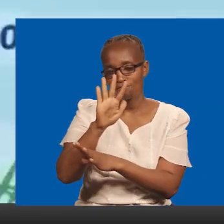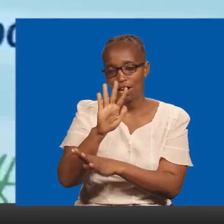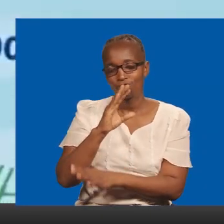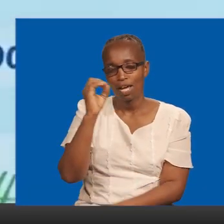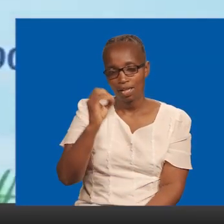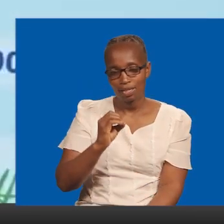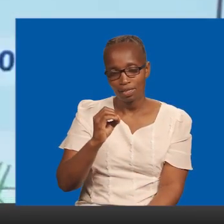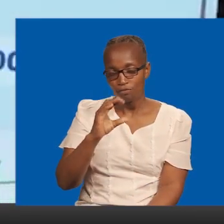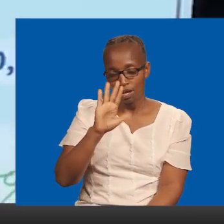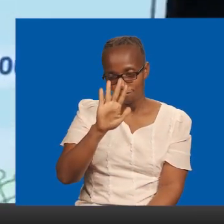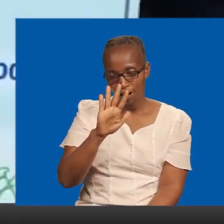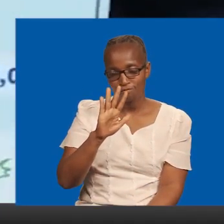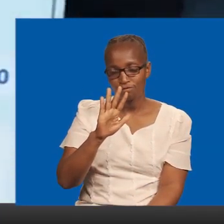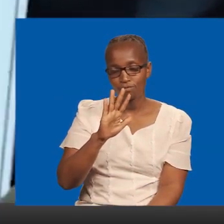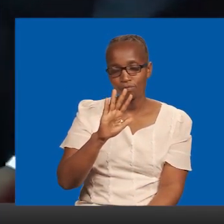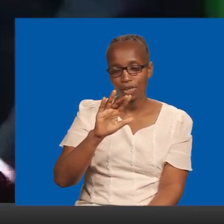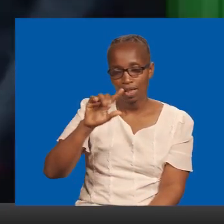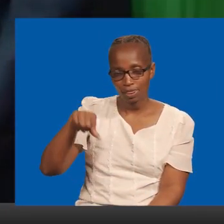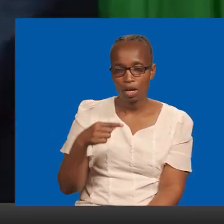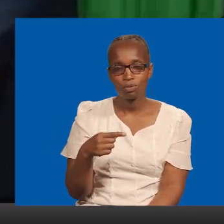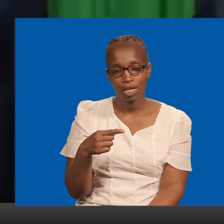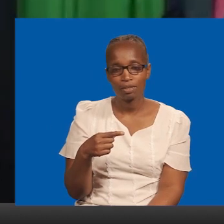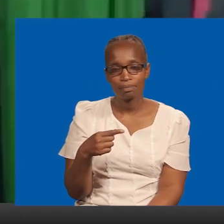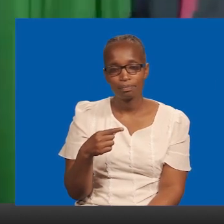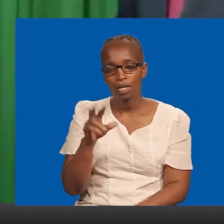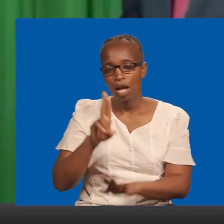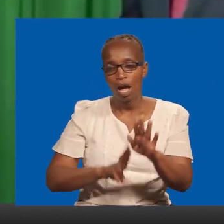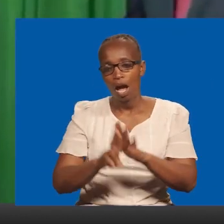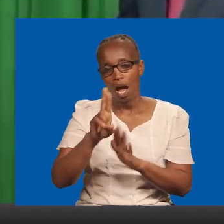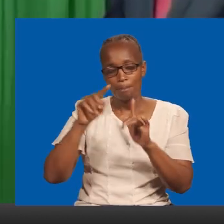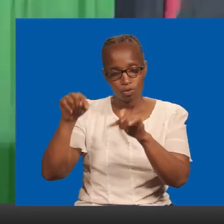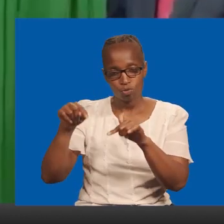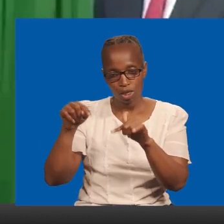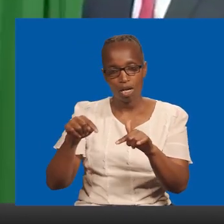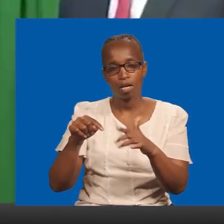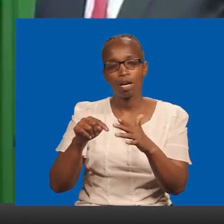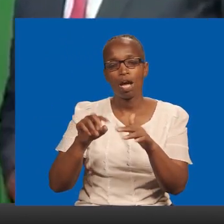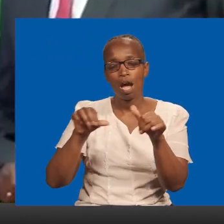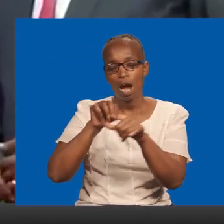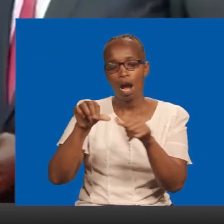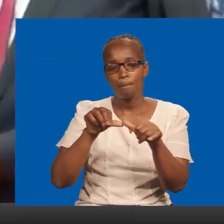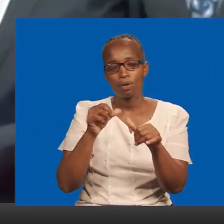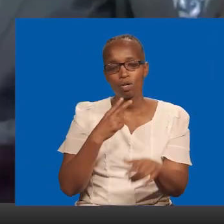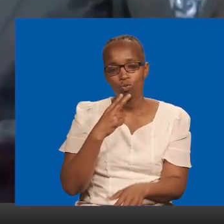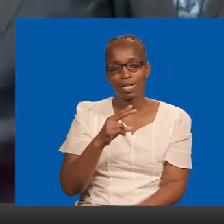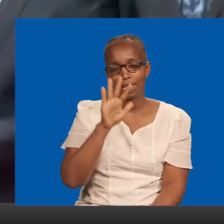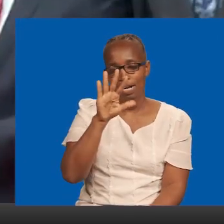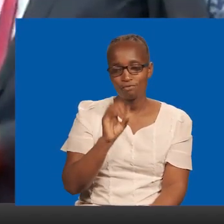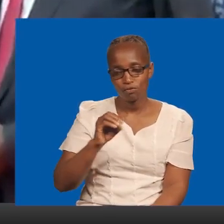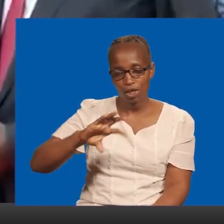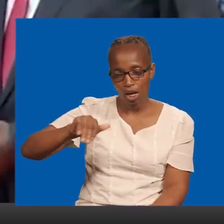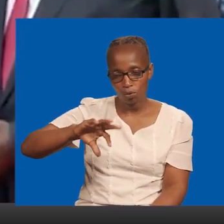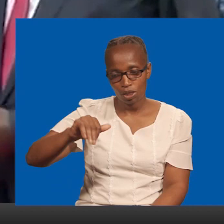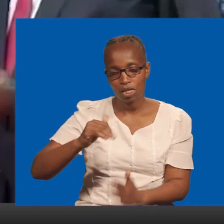hisa umechukua kipindi cha miaka miwili kuunda, na kufikia sasa angalau akaunti 250